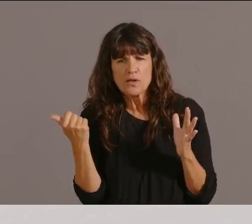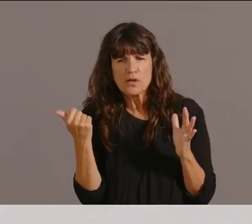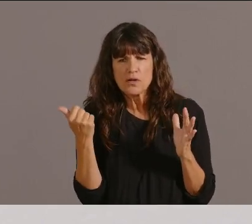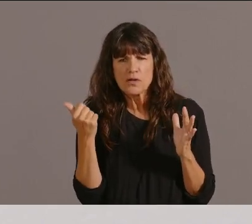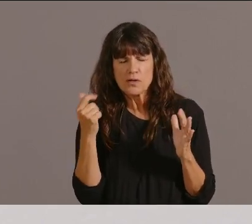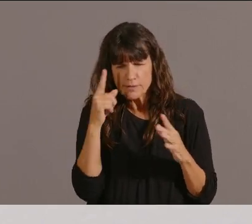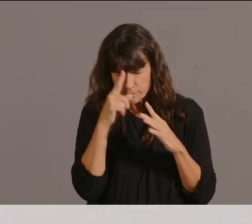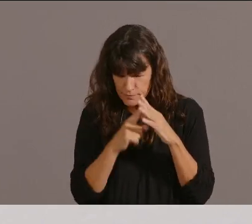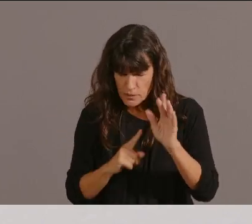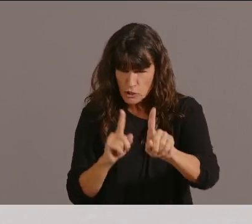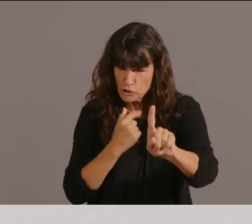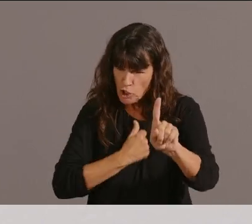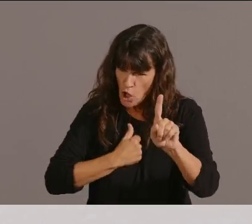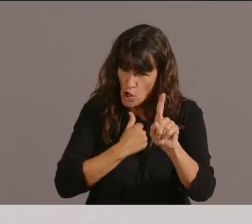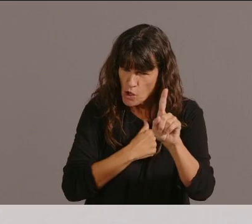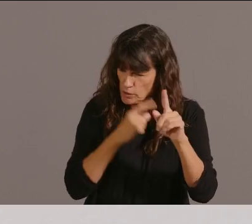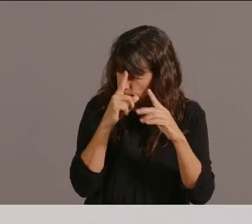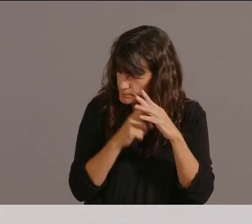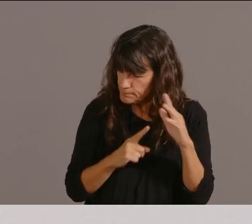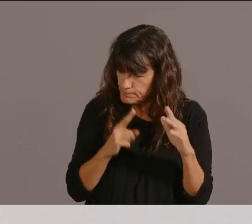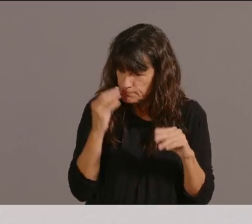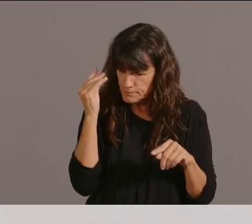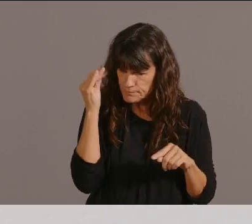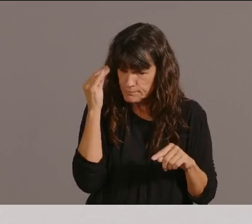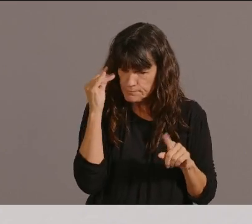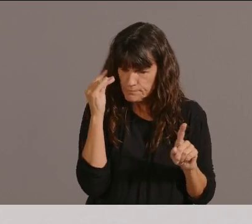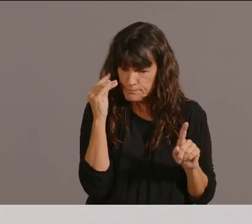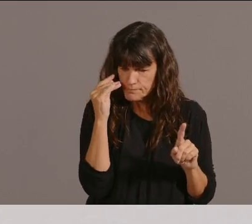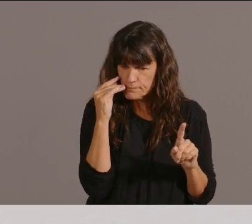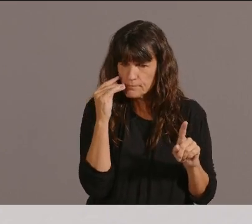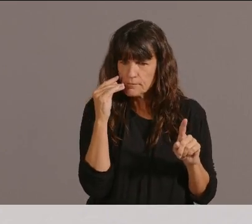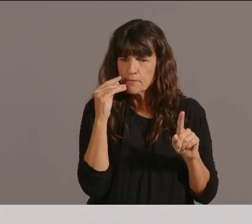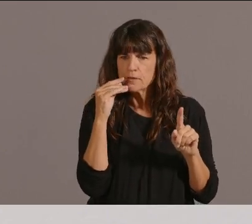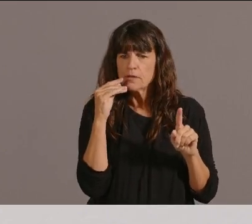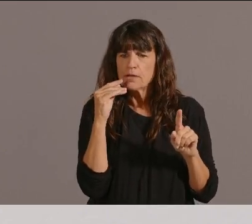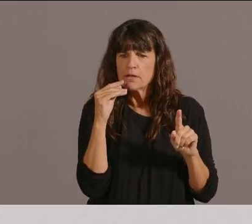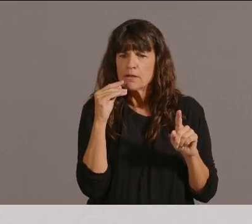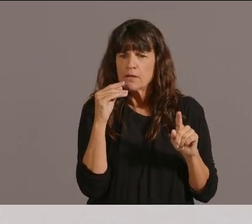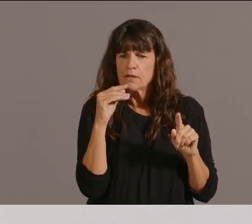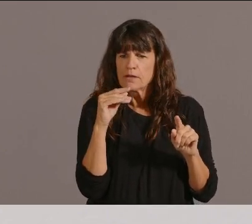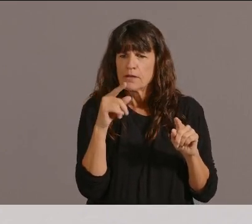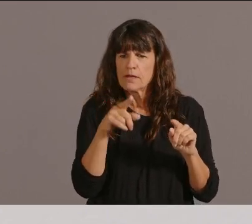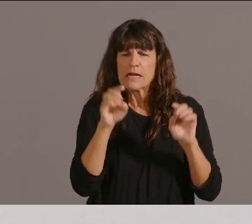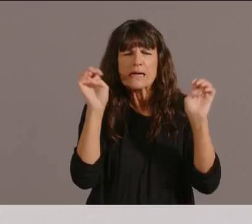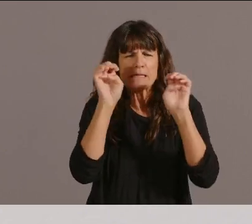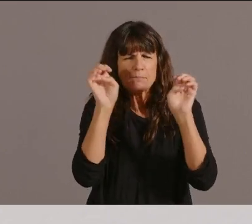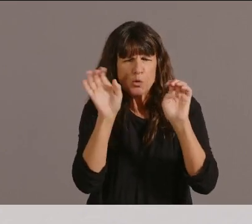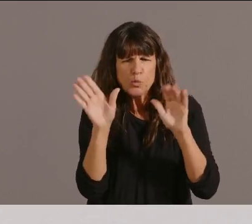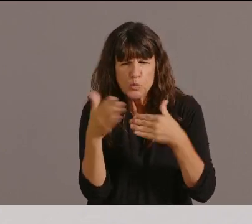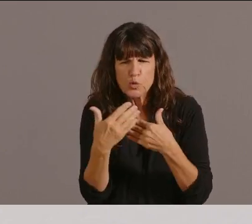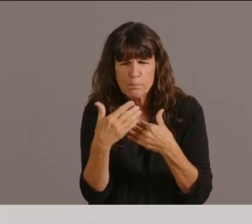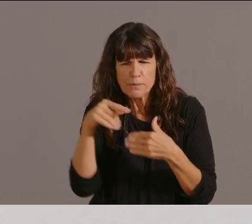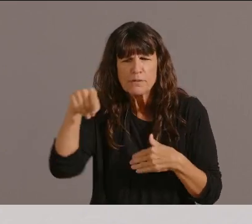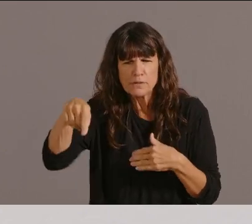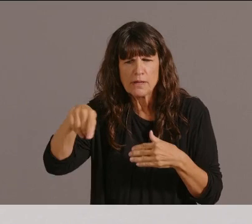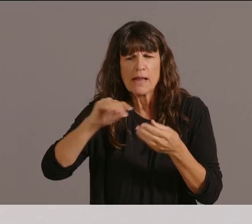I'm sorry, I lost my train of thought. You know, but the emergency room is one of those that we watch.